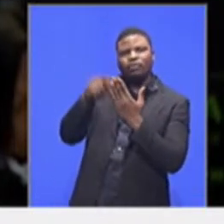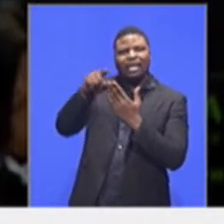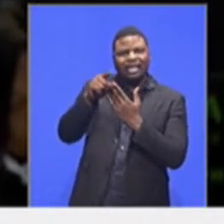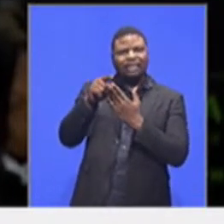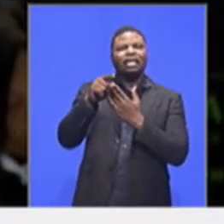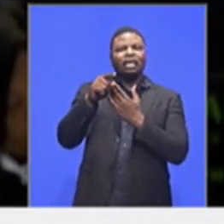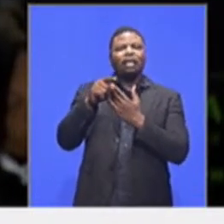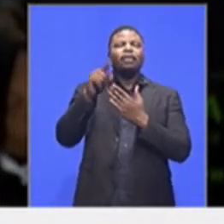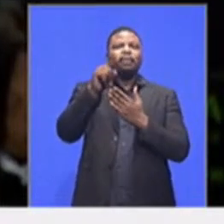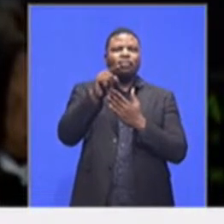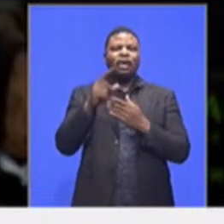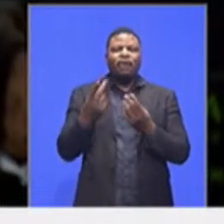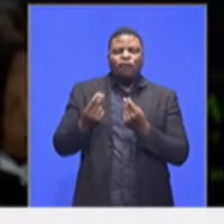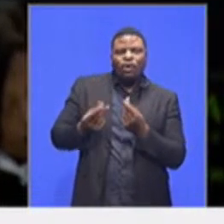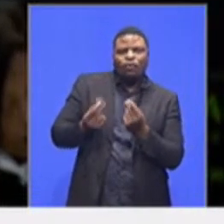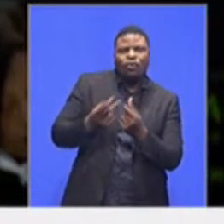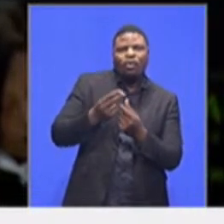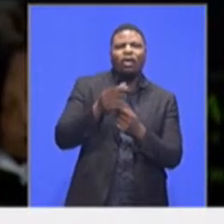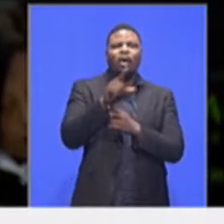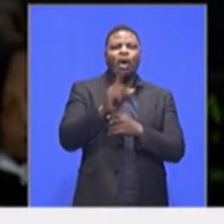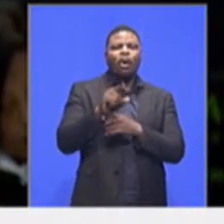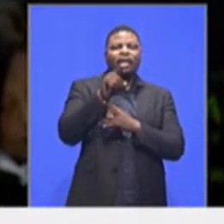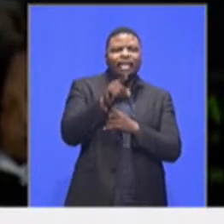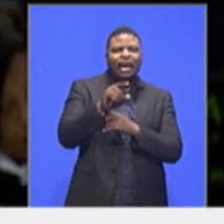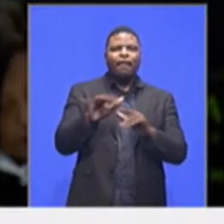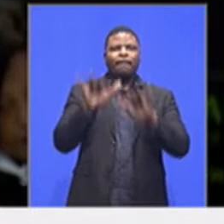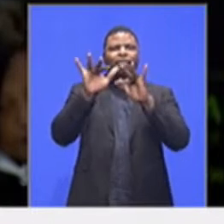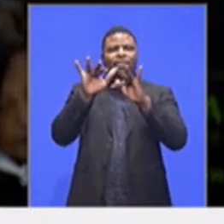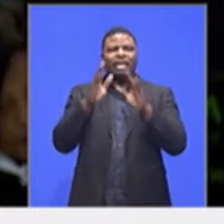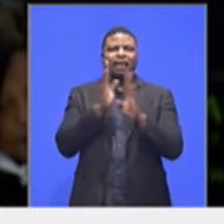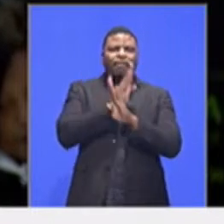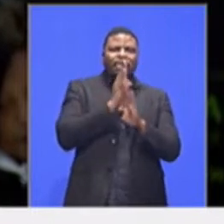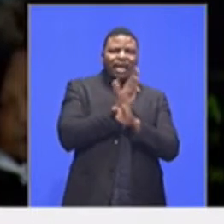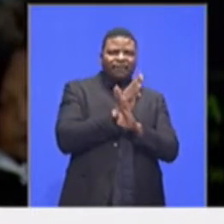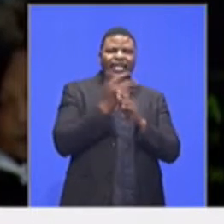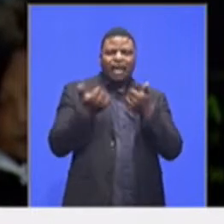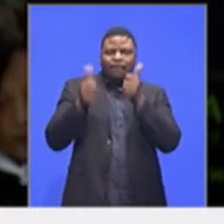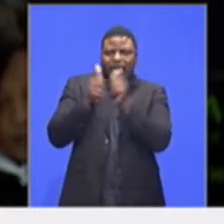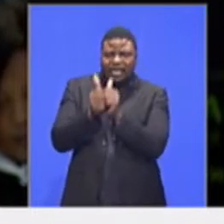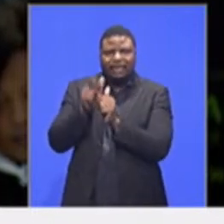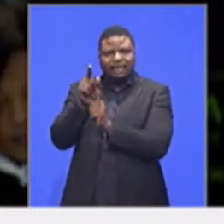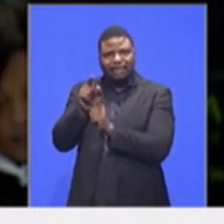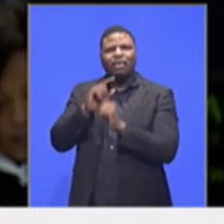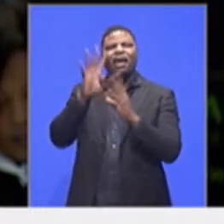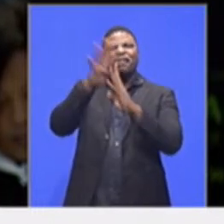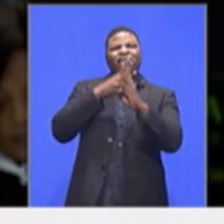fast-tracking the implementation of the public-private partnerships regulatory framework